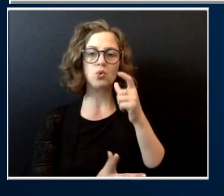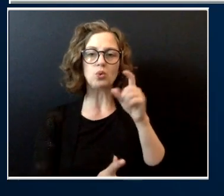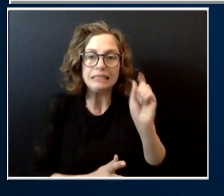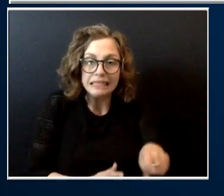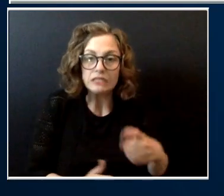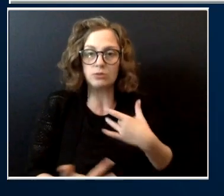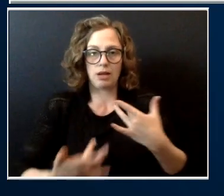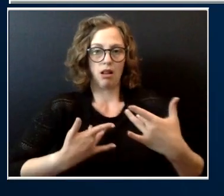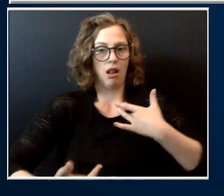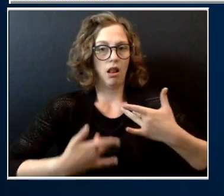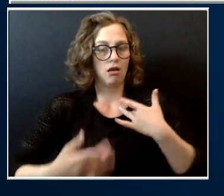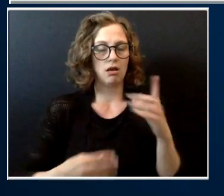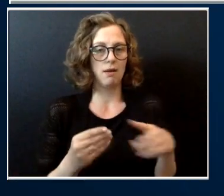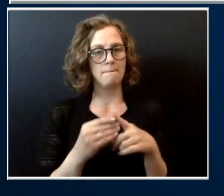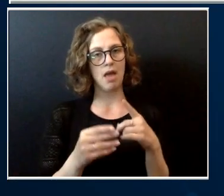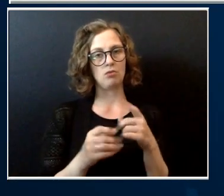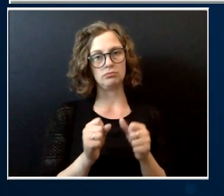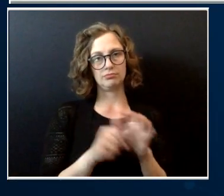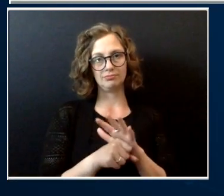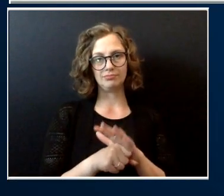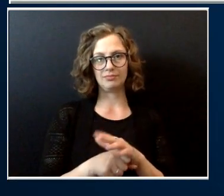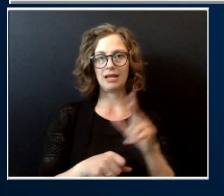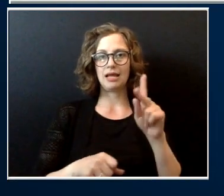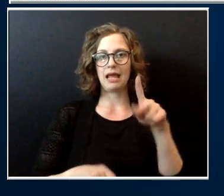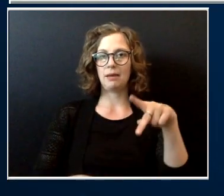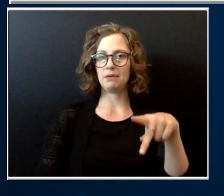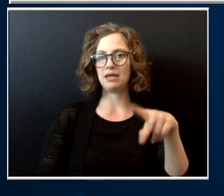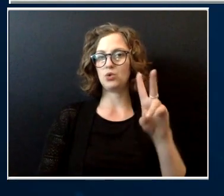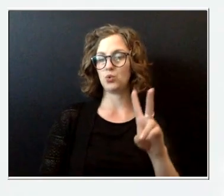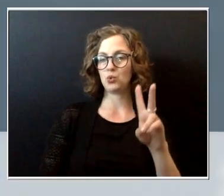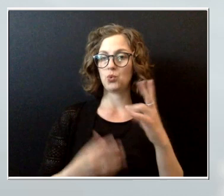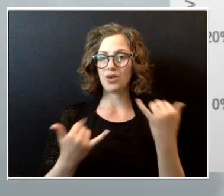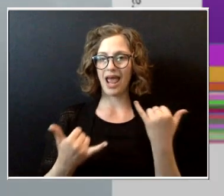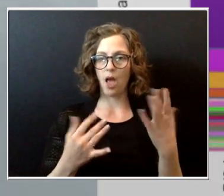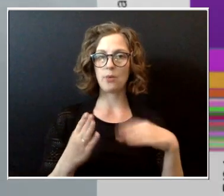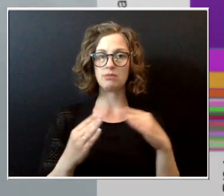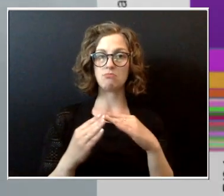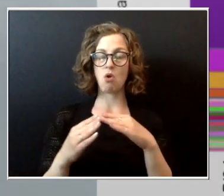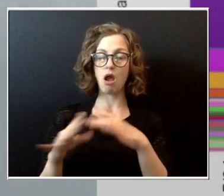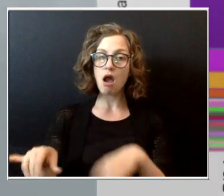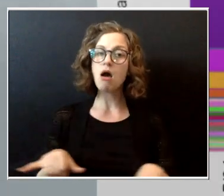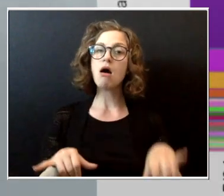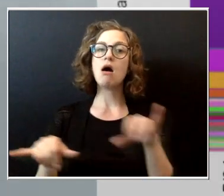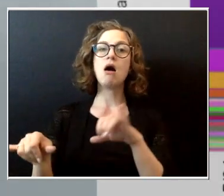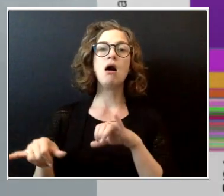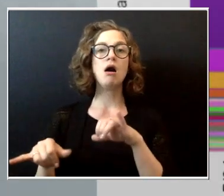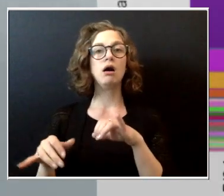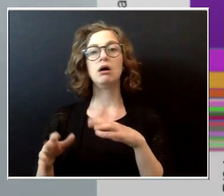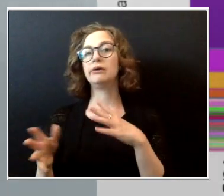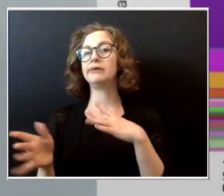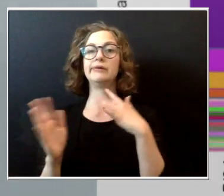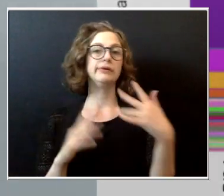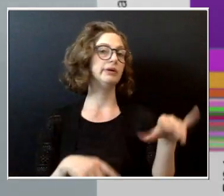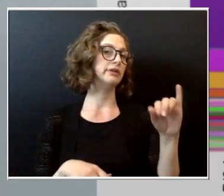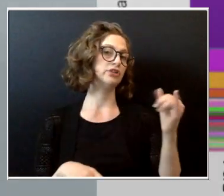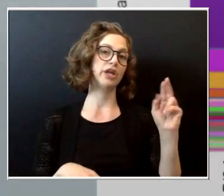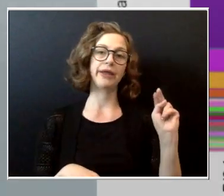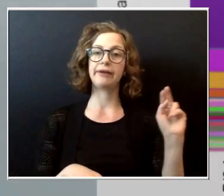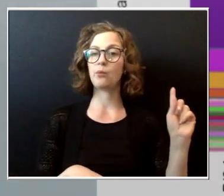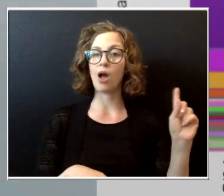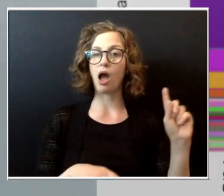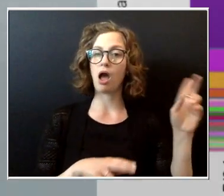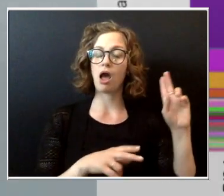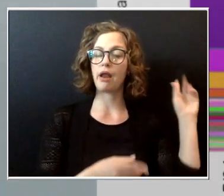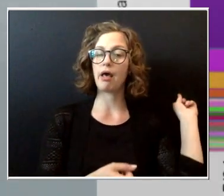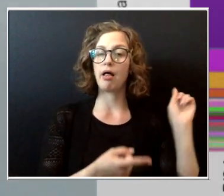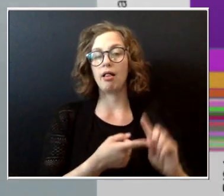variants. KP2 now is one of the more prominent ones. It looks like 28.5% of the total. JN1 fell off fast from 30 now to 8. Where are we